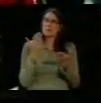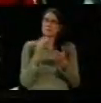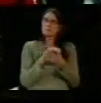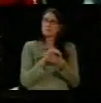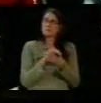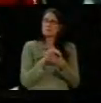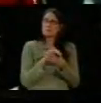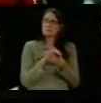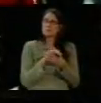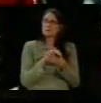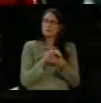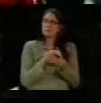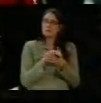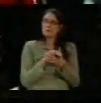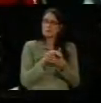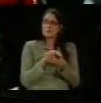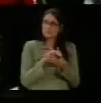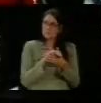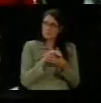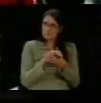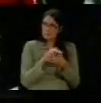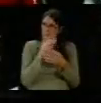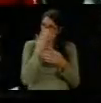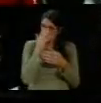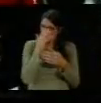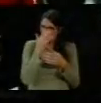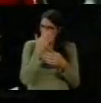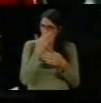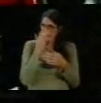if Mr. Butte